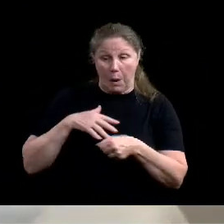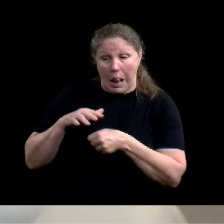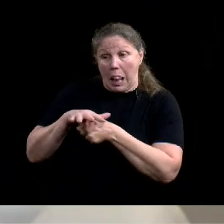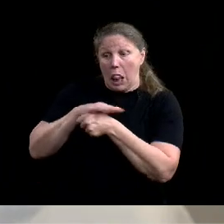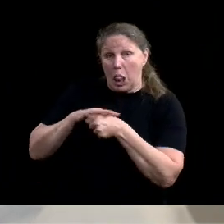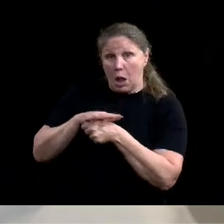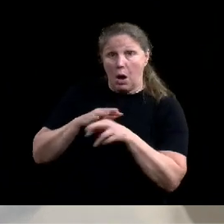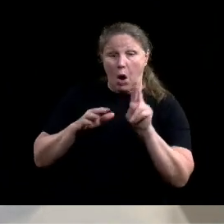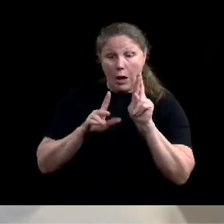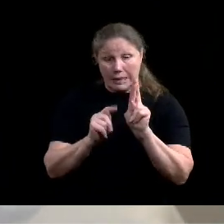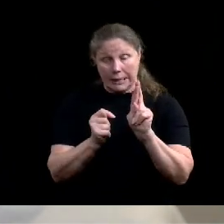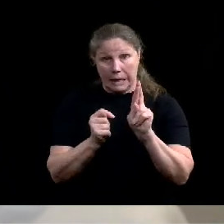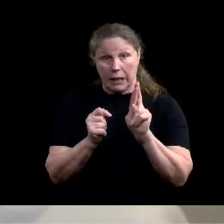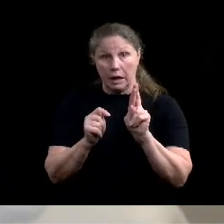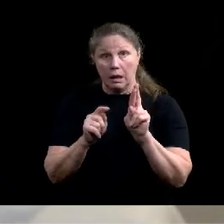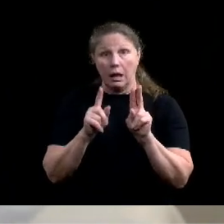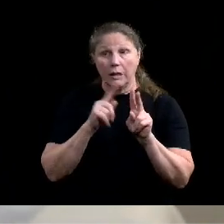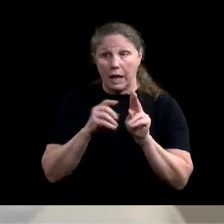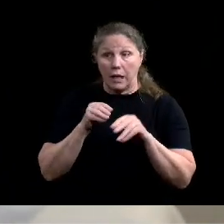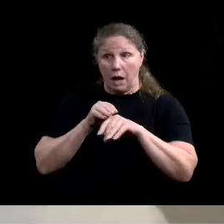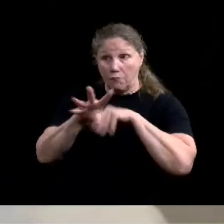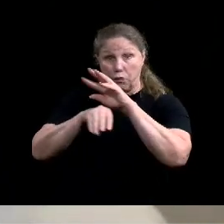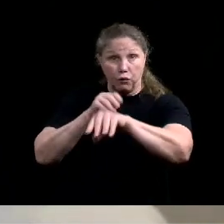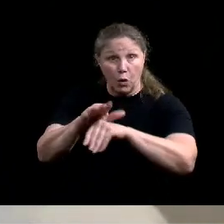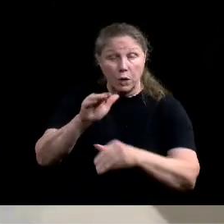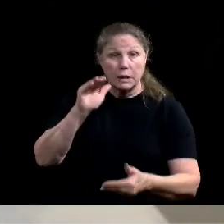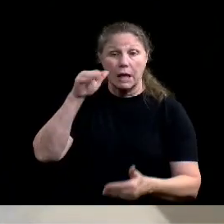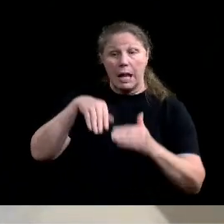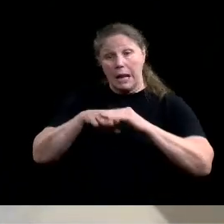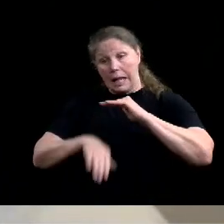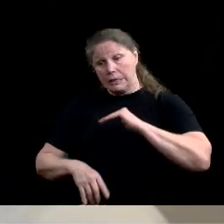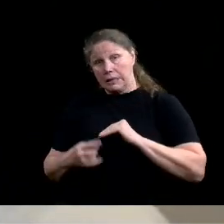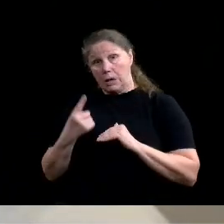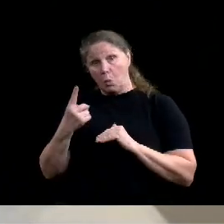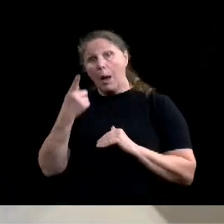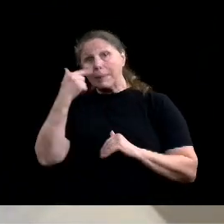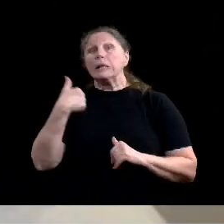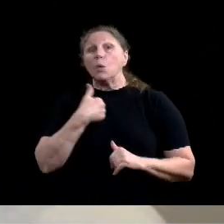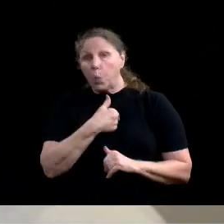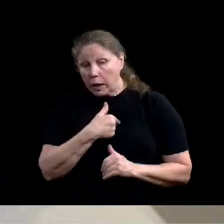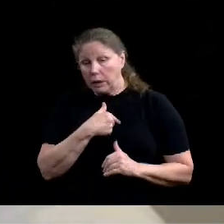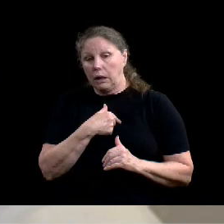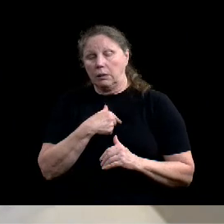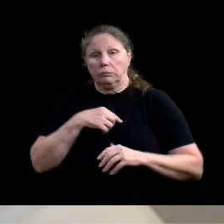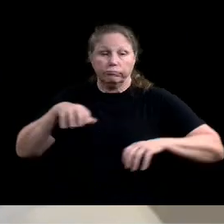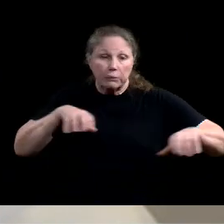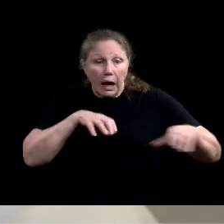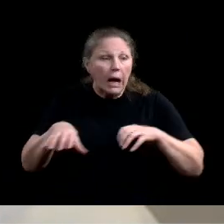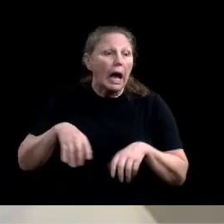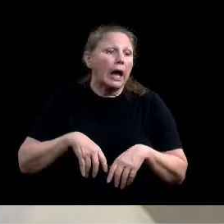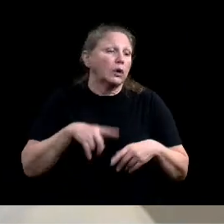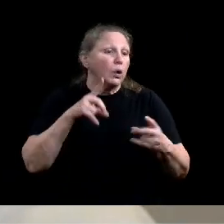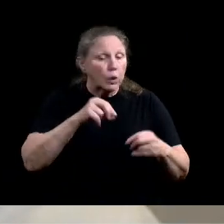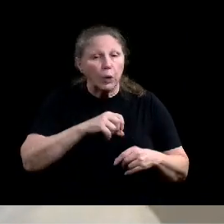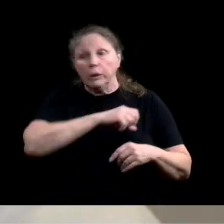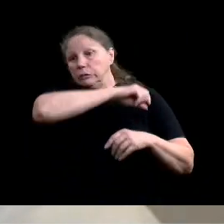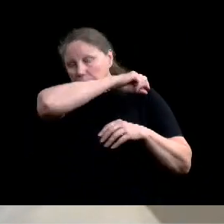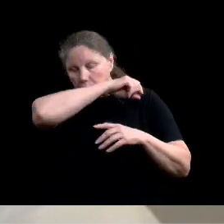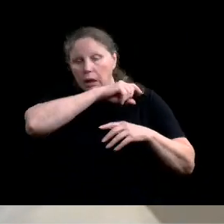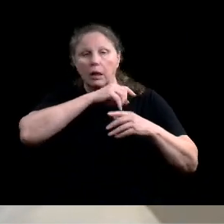1 through our behaviors, then we can keep that infection from ballooning out